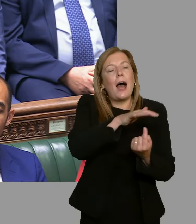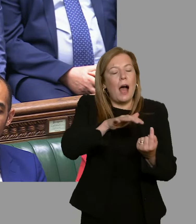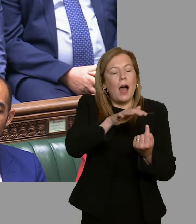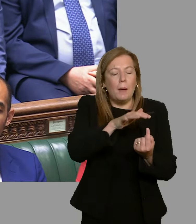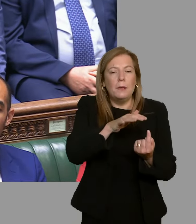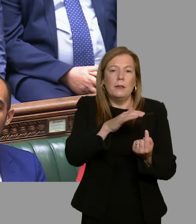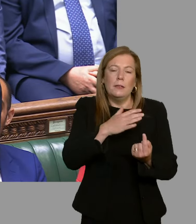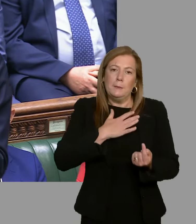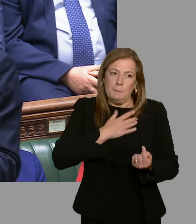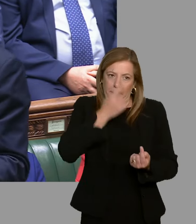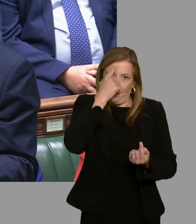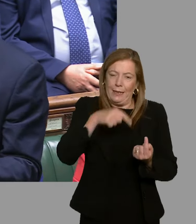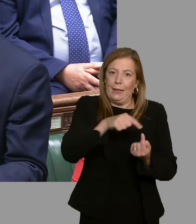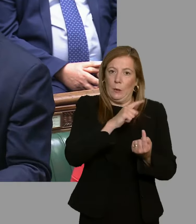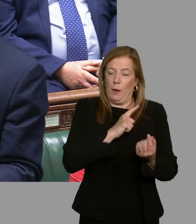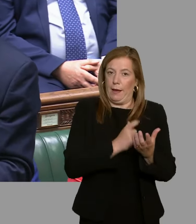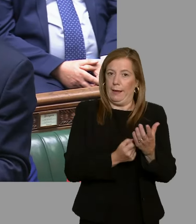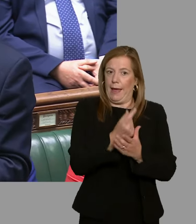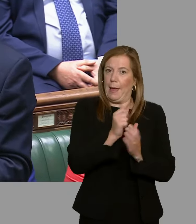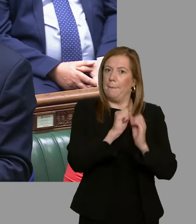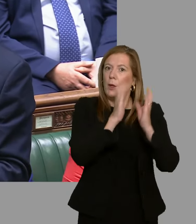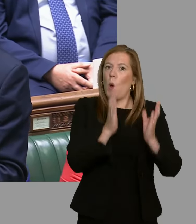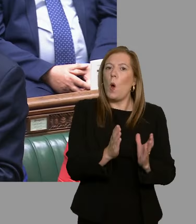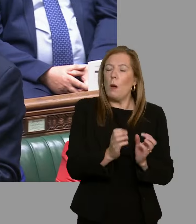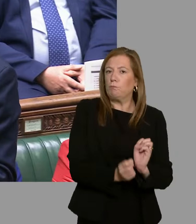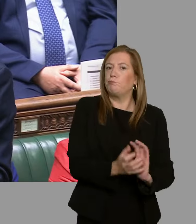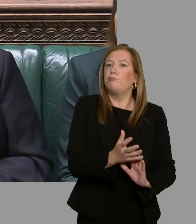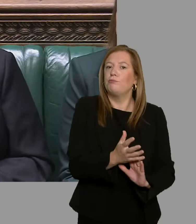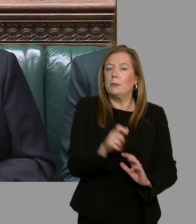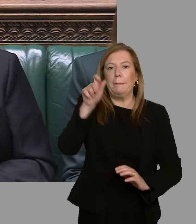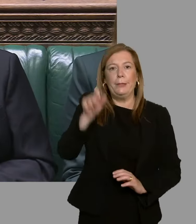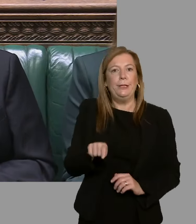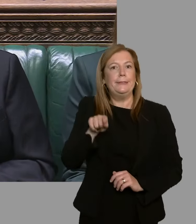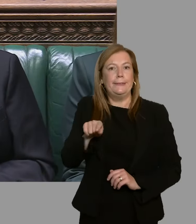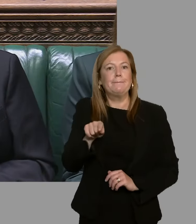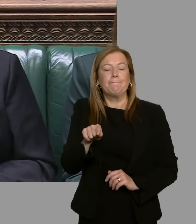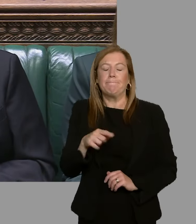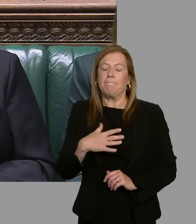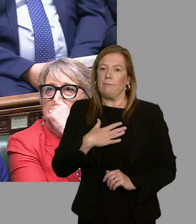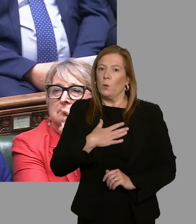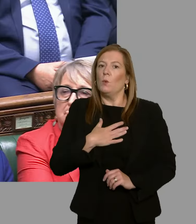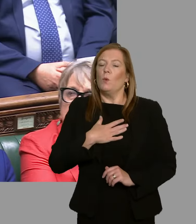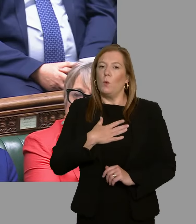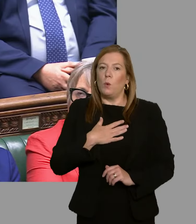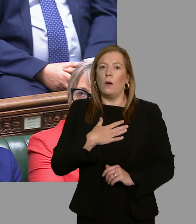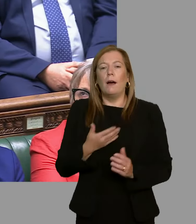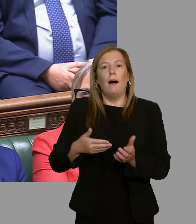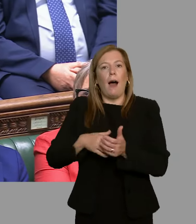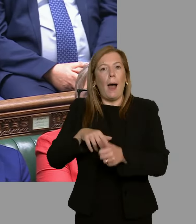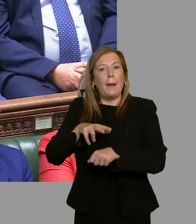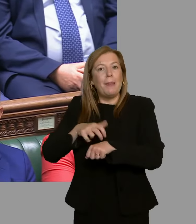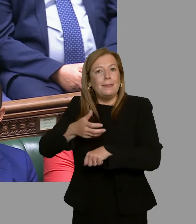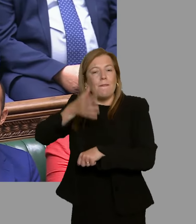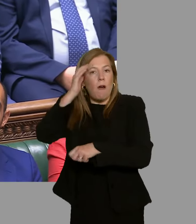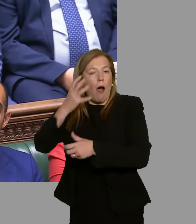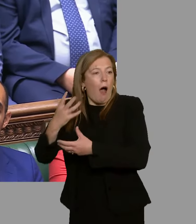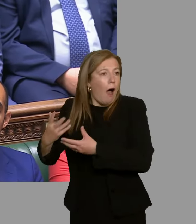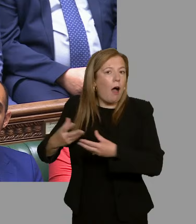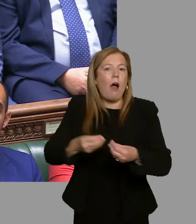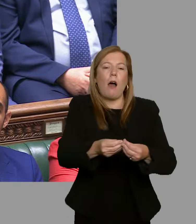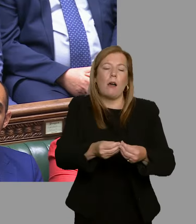home? And can I echo his thanks to our brilliant police and firefighters? Mr. Speaker, 3 years ago, the